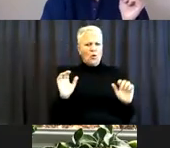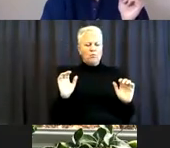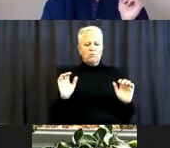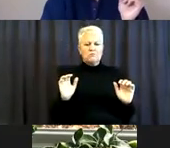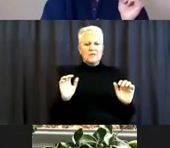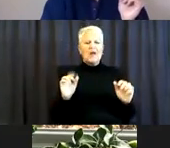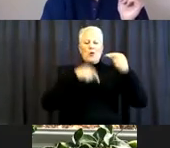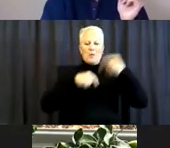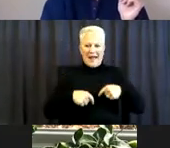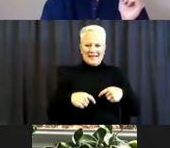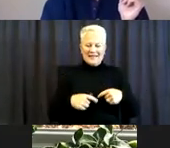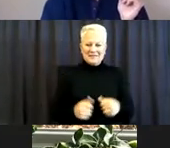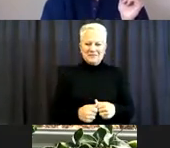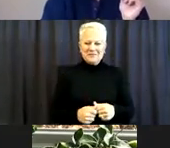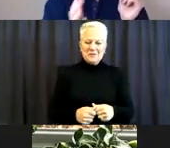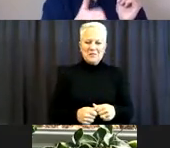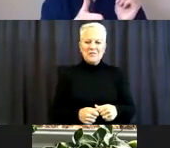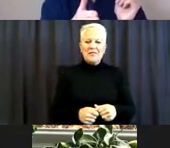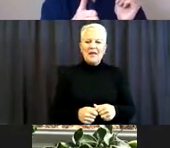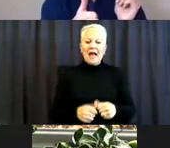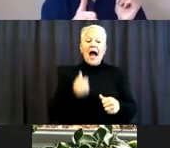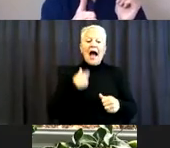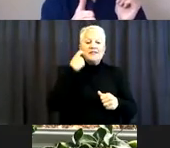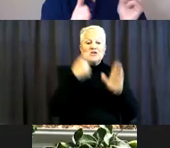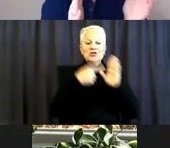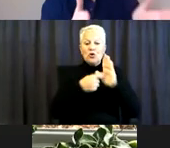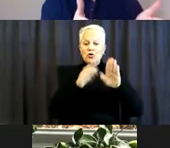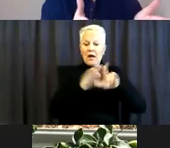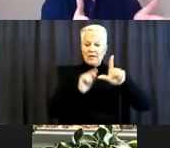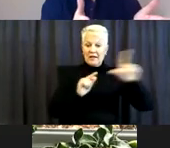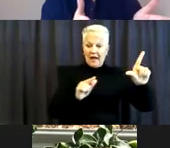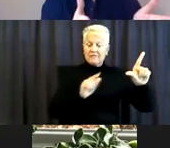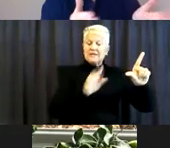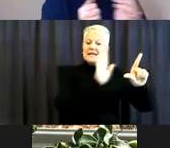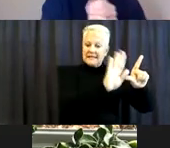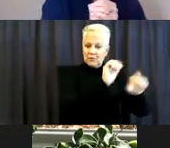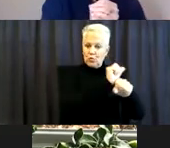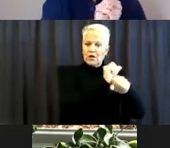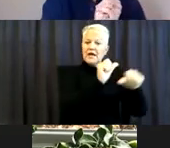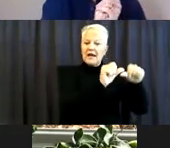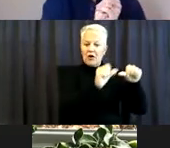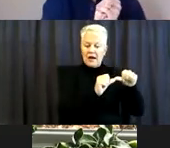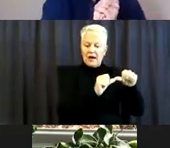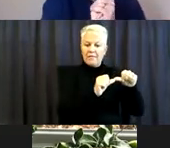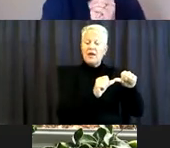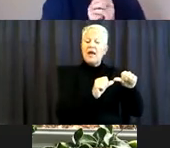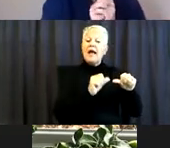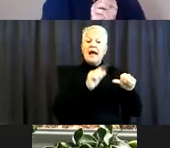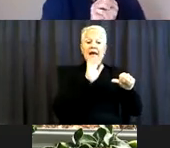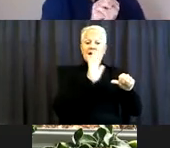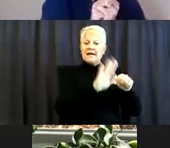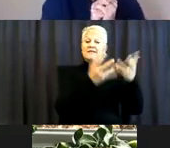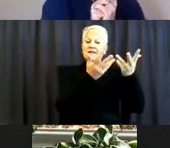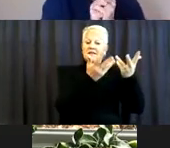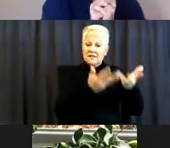We'll go back. Oh, yep. So what I just showed you on the left was his actual working area. His all done or finished